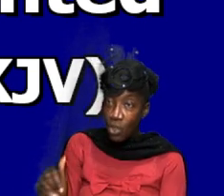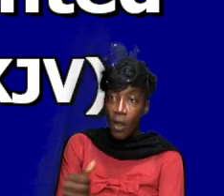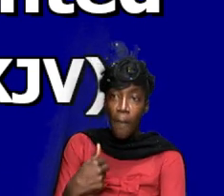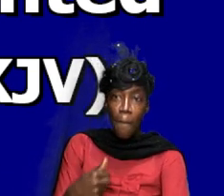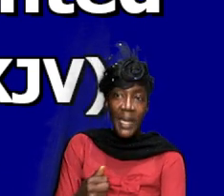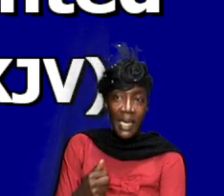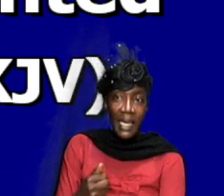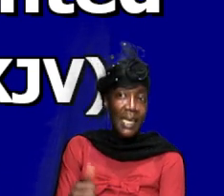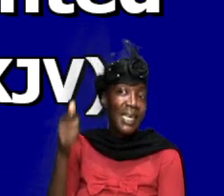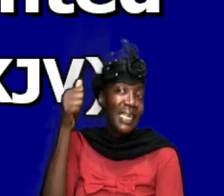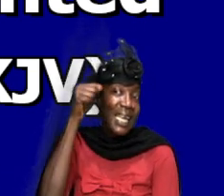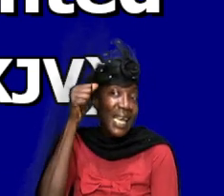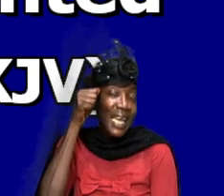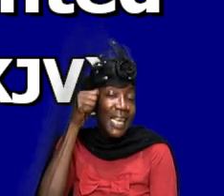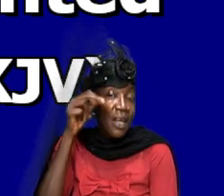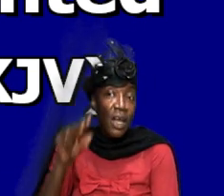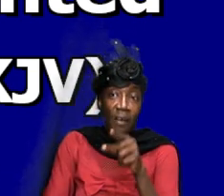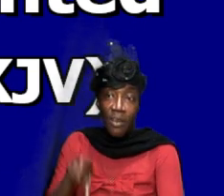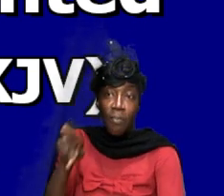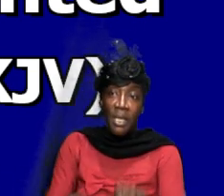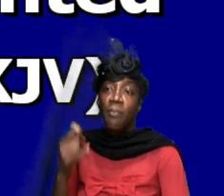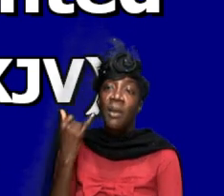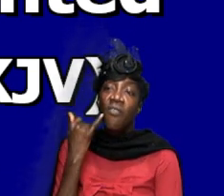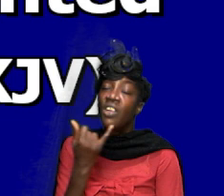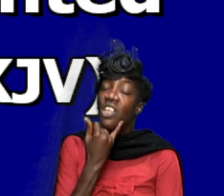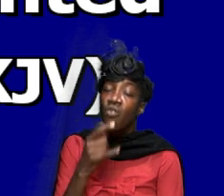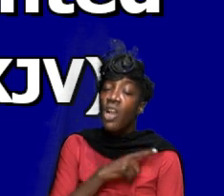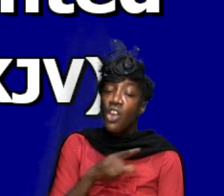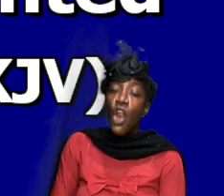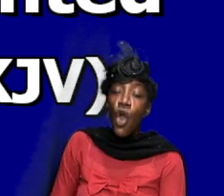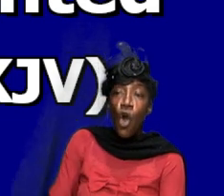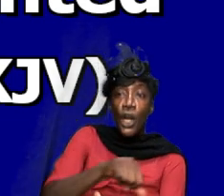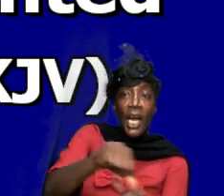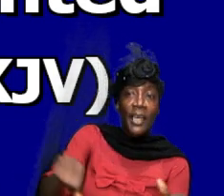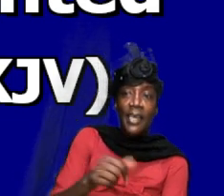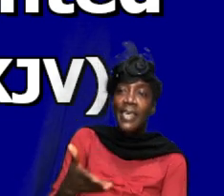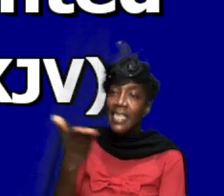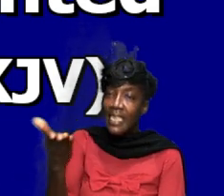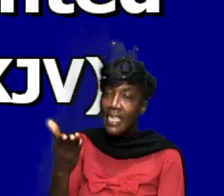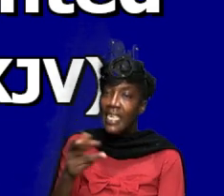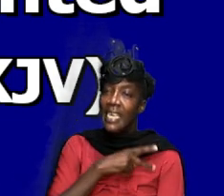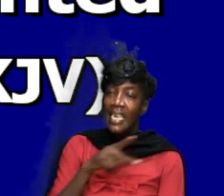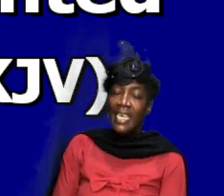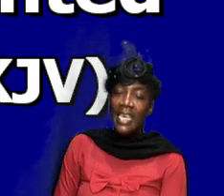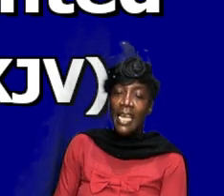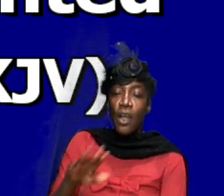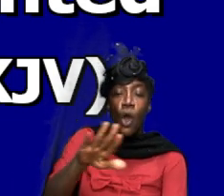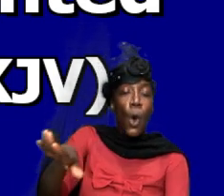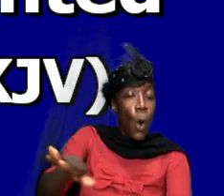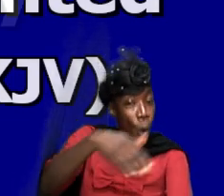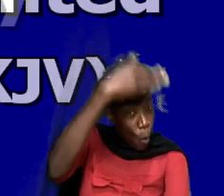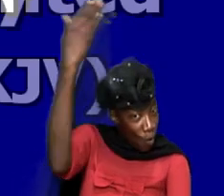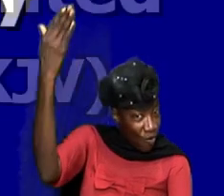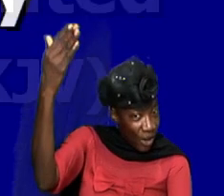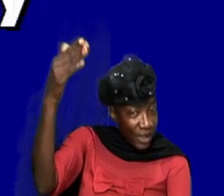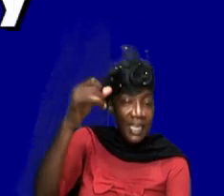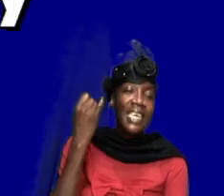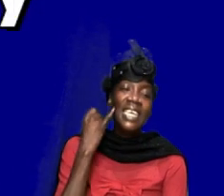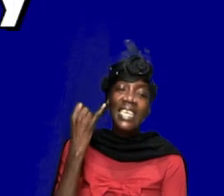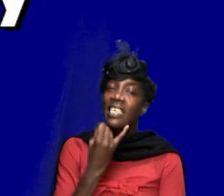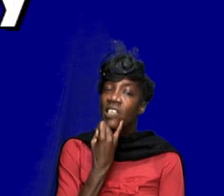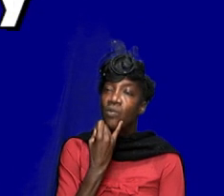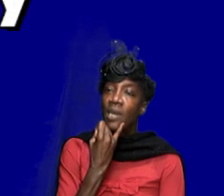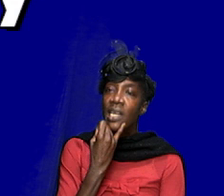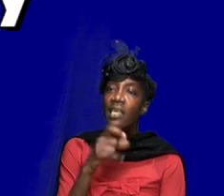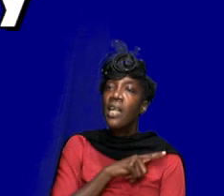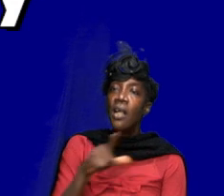the head of the tribes of Israel? And the Lord anointed thee king over Israel.